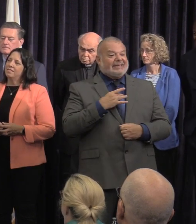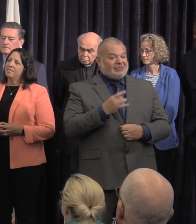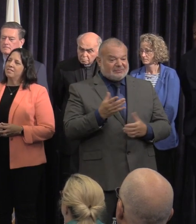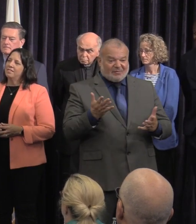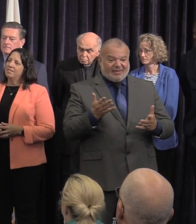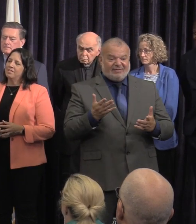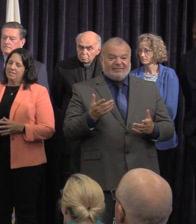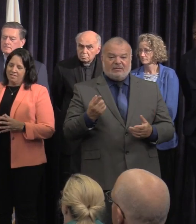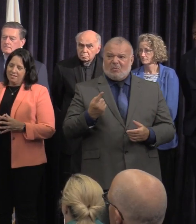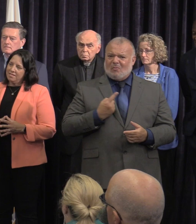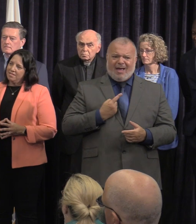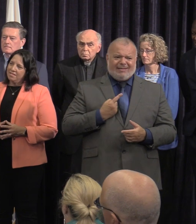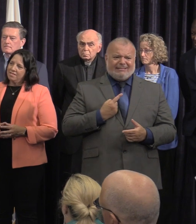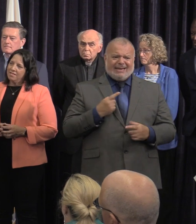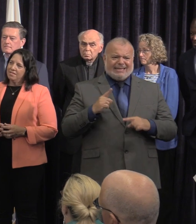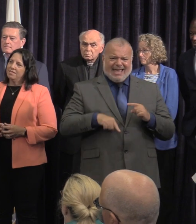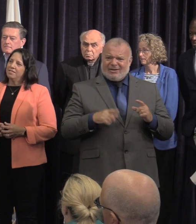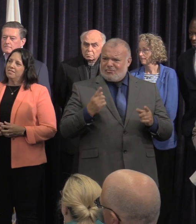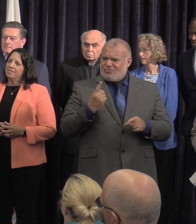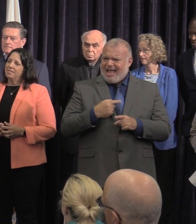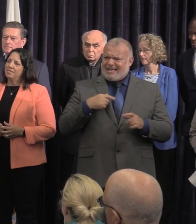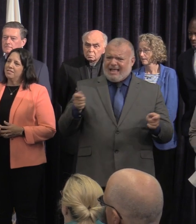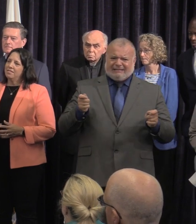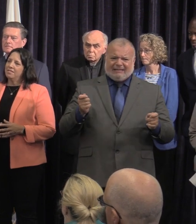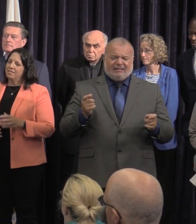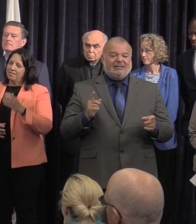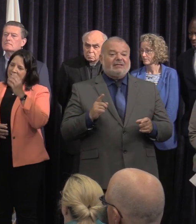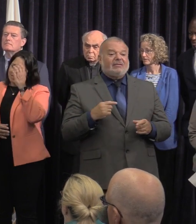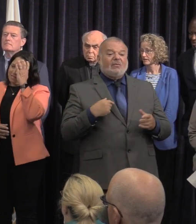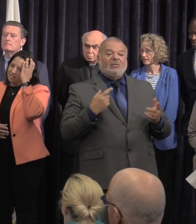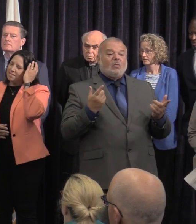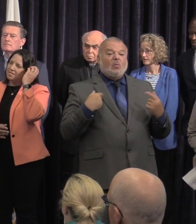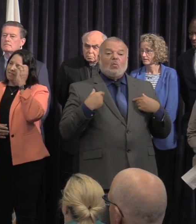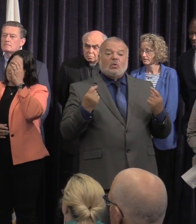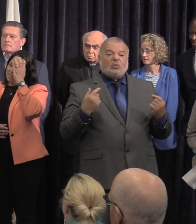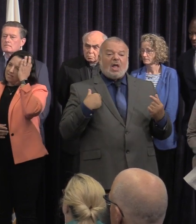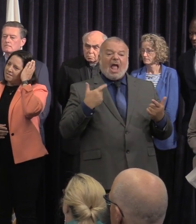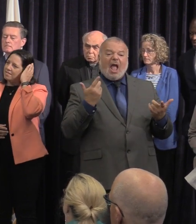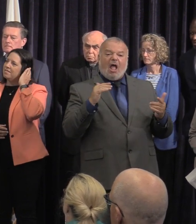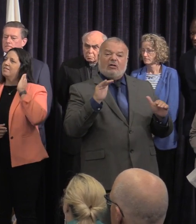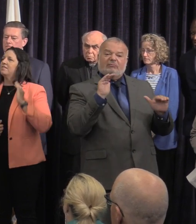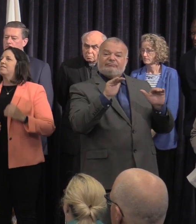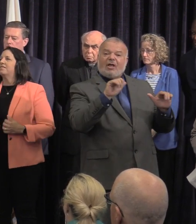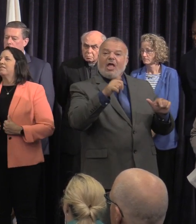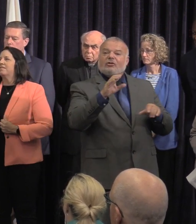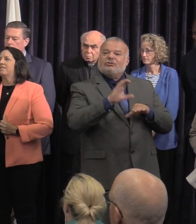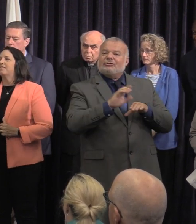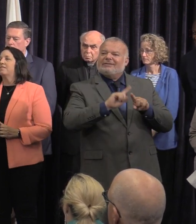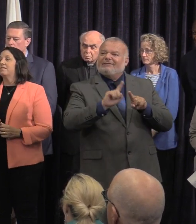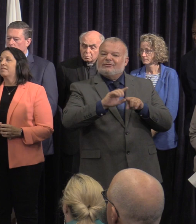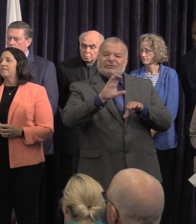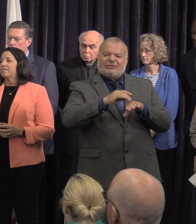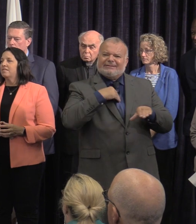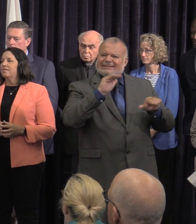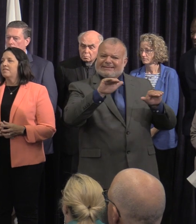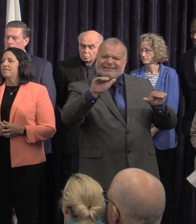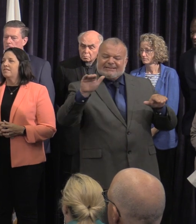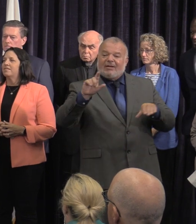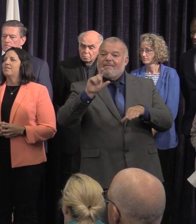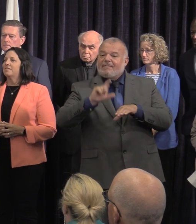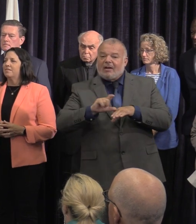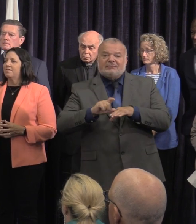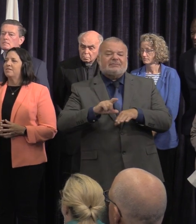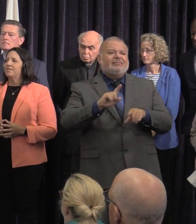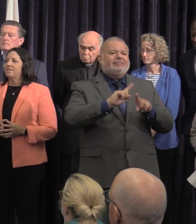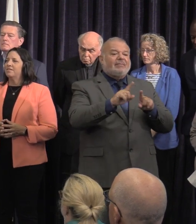for one person to take on all by herself, so I called for help and I reached out to my colleagues in NADIC, my clergy